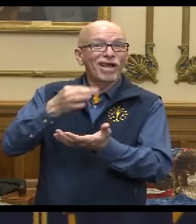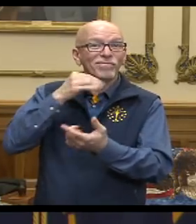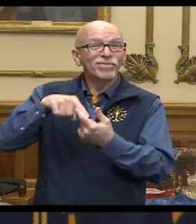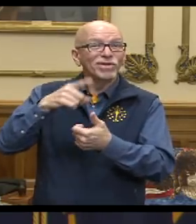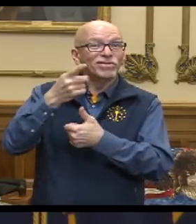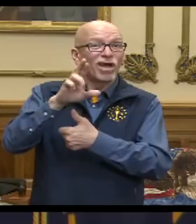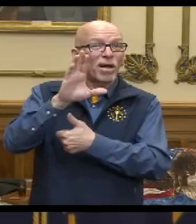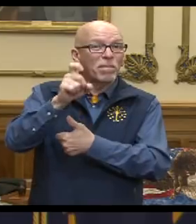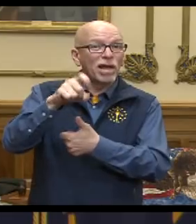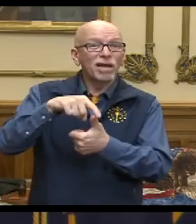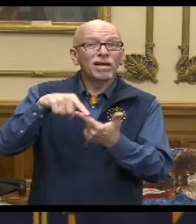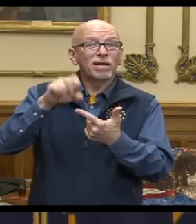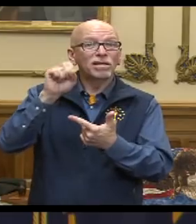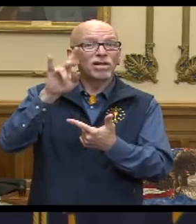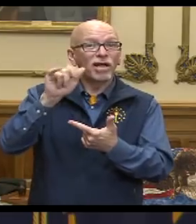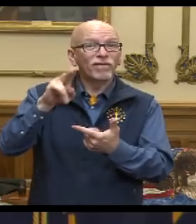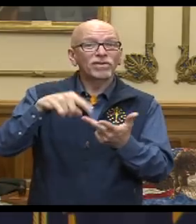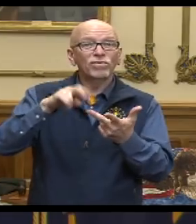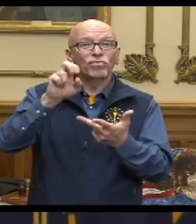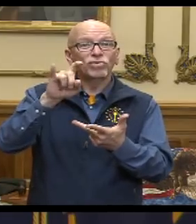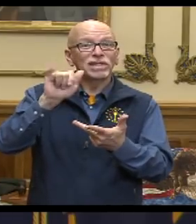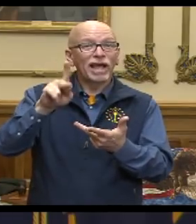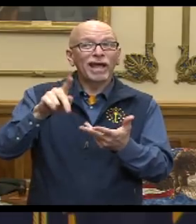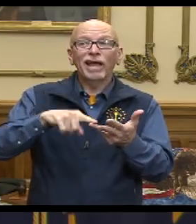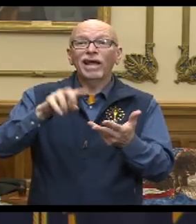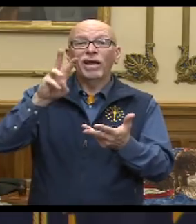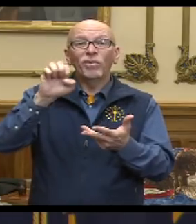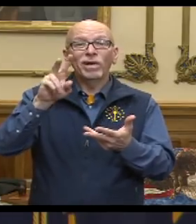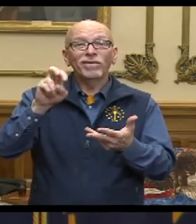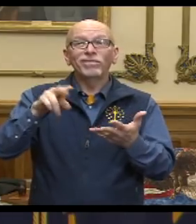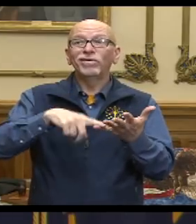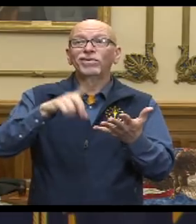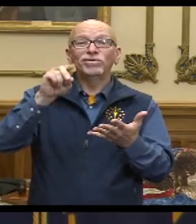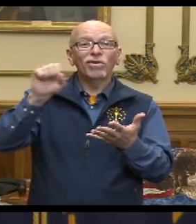Sullivan, Resniak, Weaver, Kaufman, and Doss.